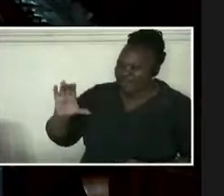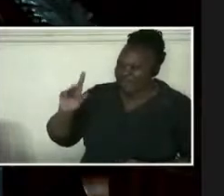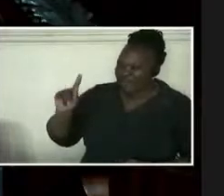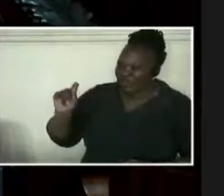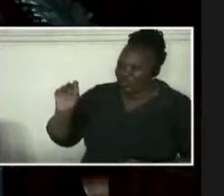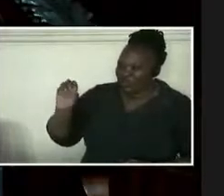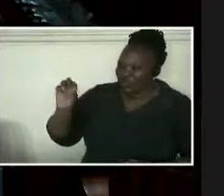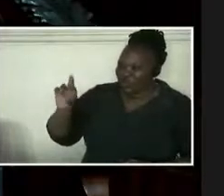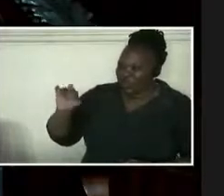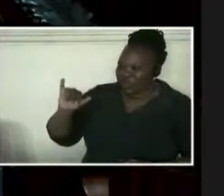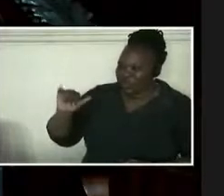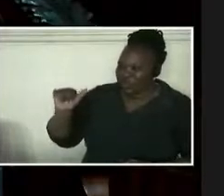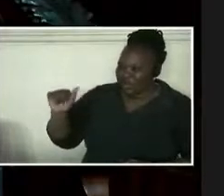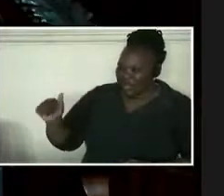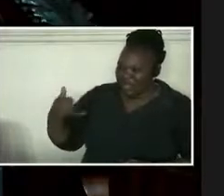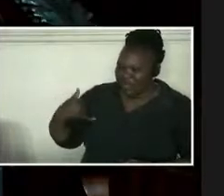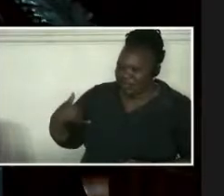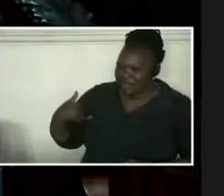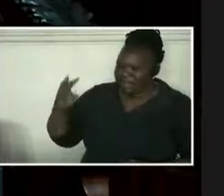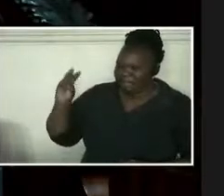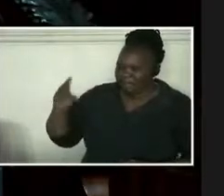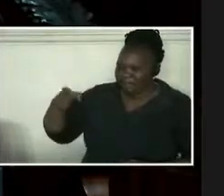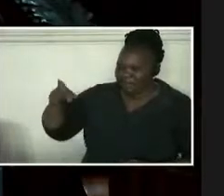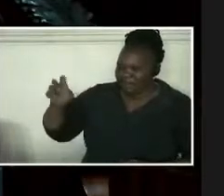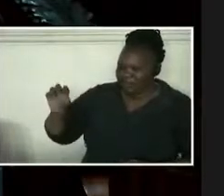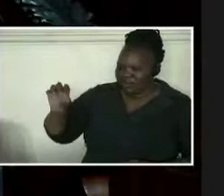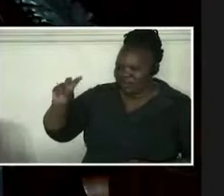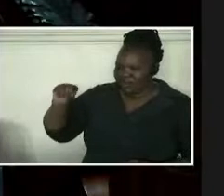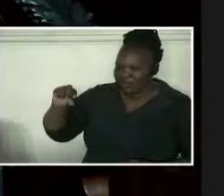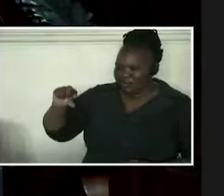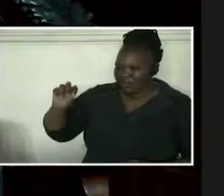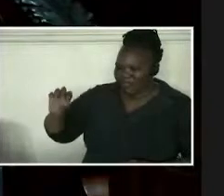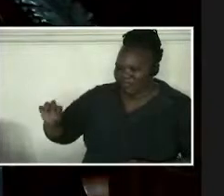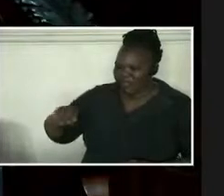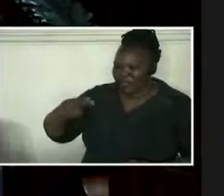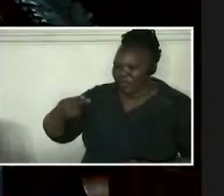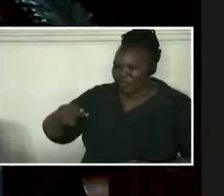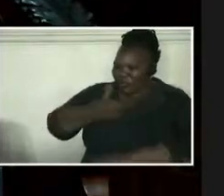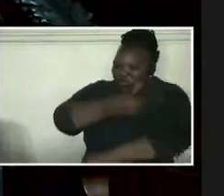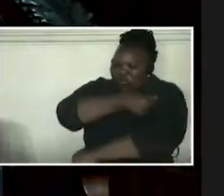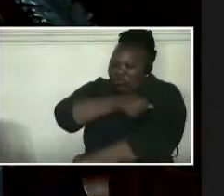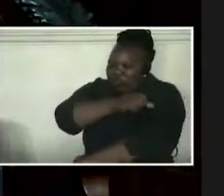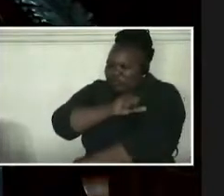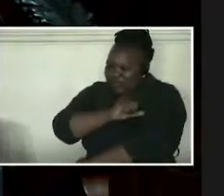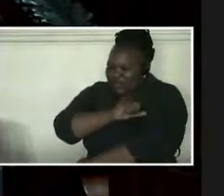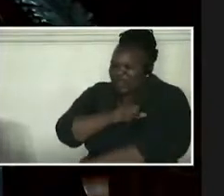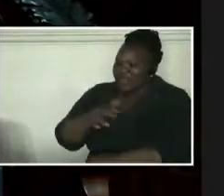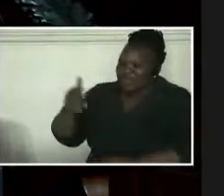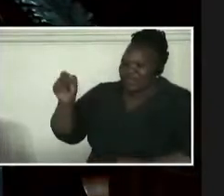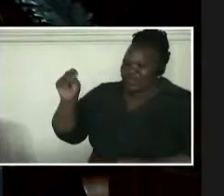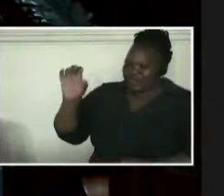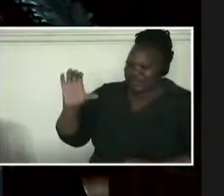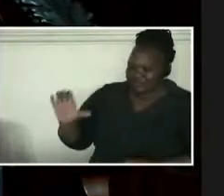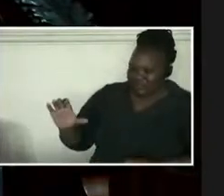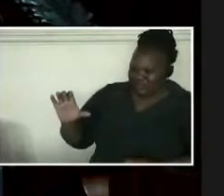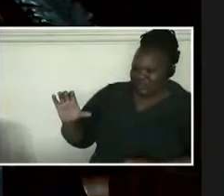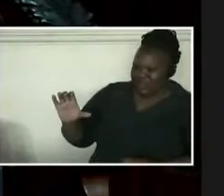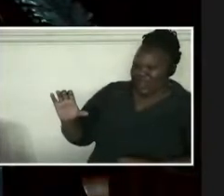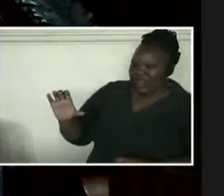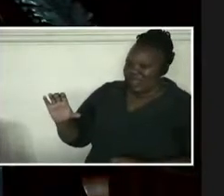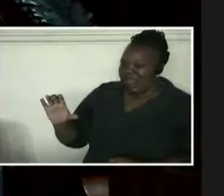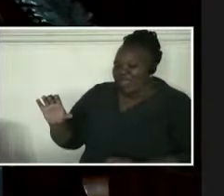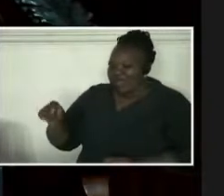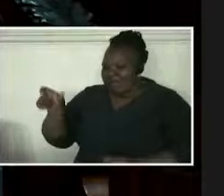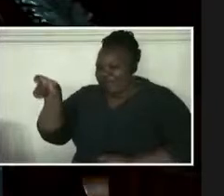king edward hospital will be called victorian king hospital an nc political activist and struggling